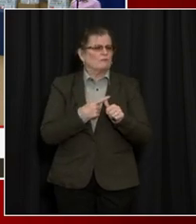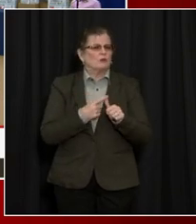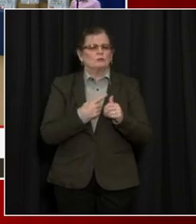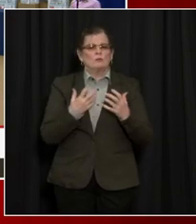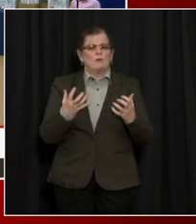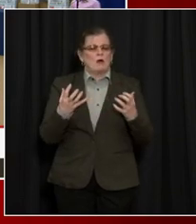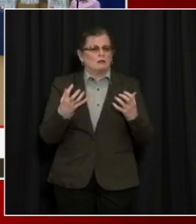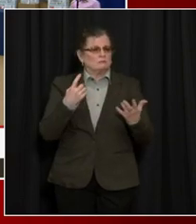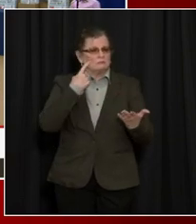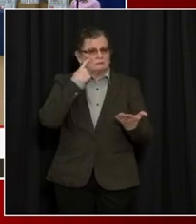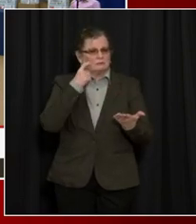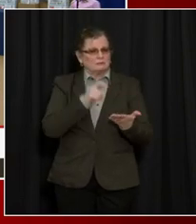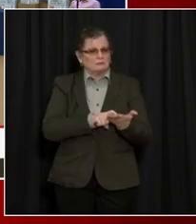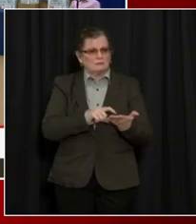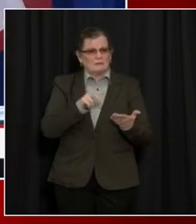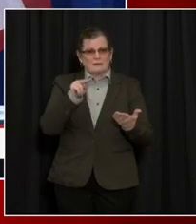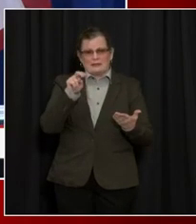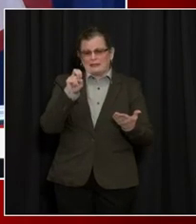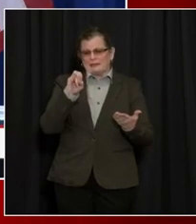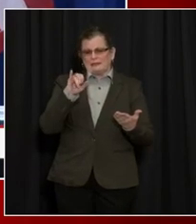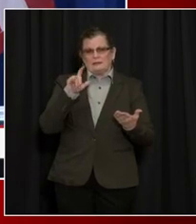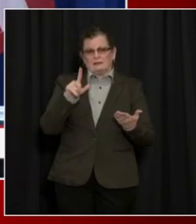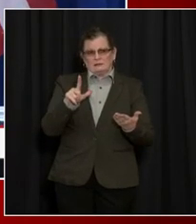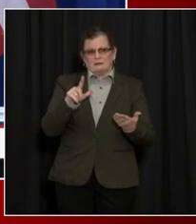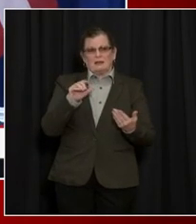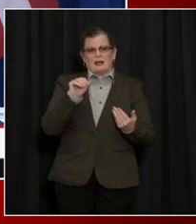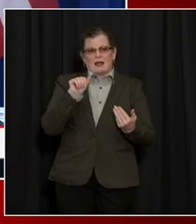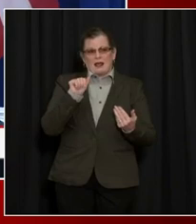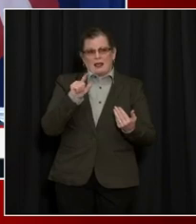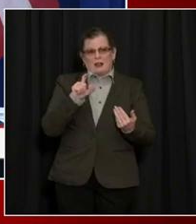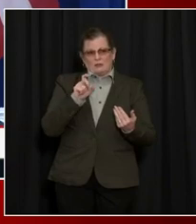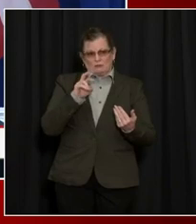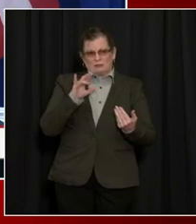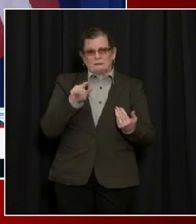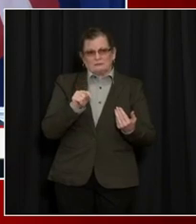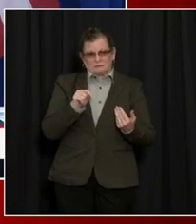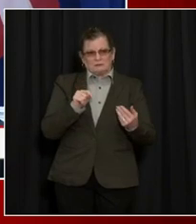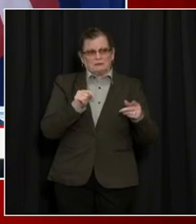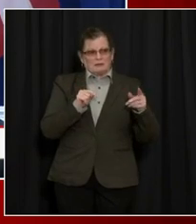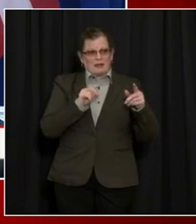followed by Ms. Noel for any comments you might have to start about what's happening in your bid.